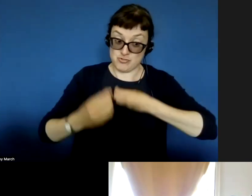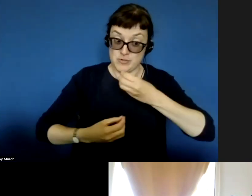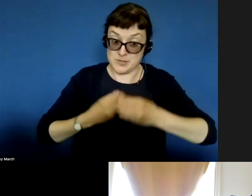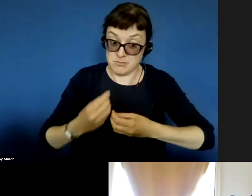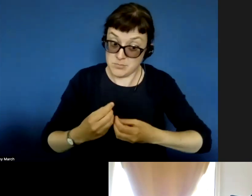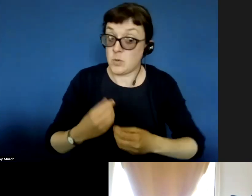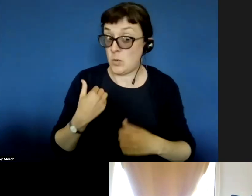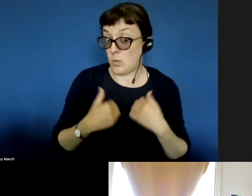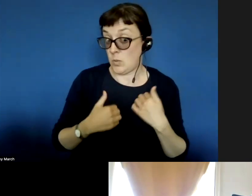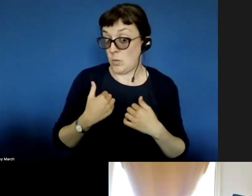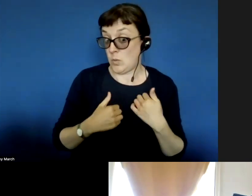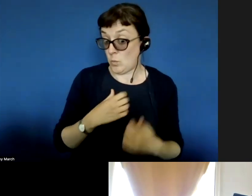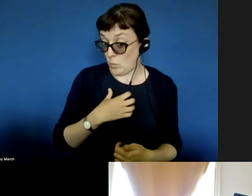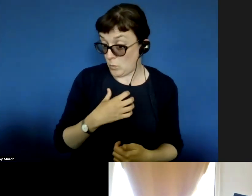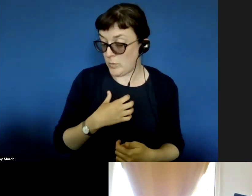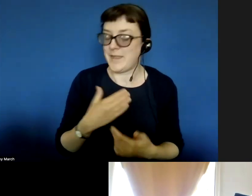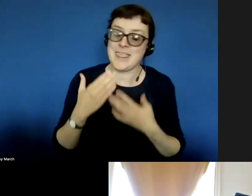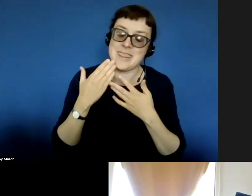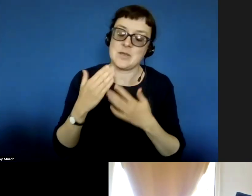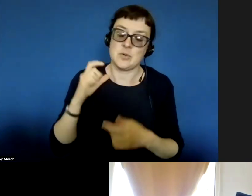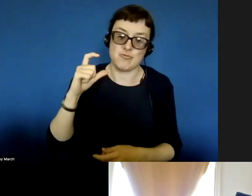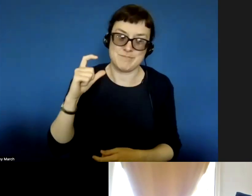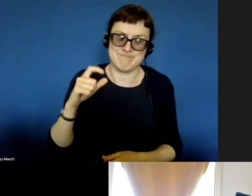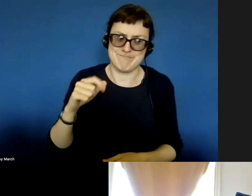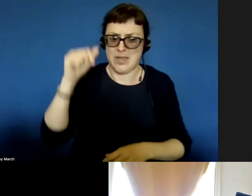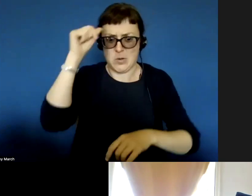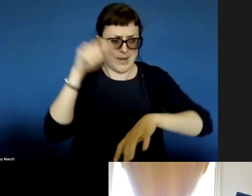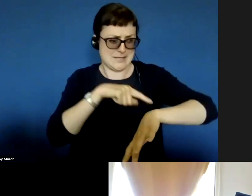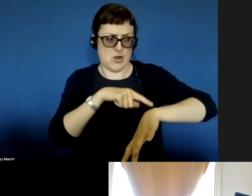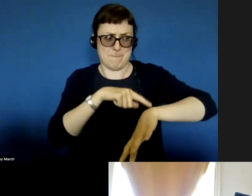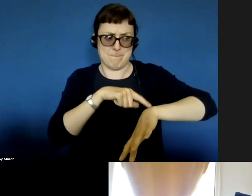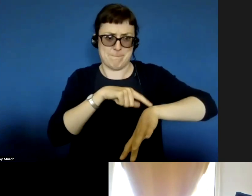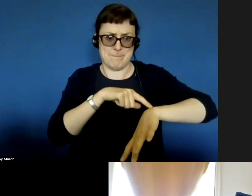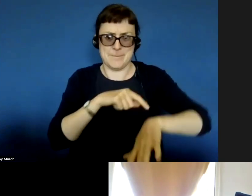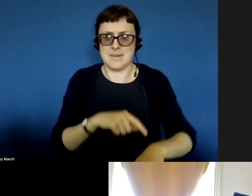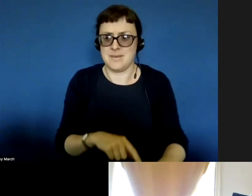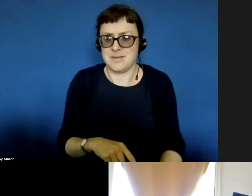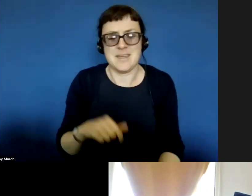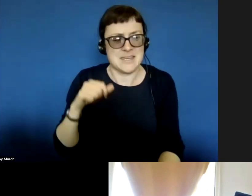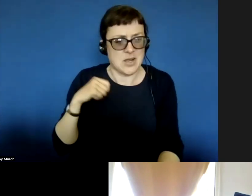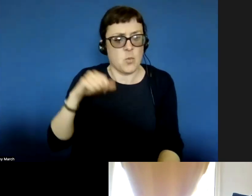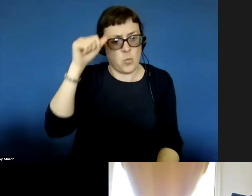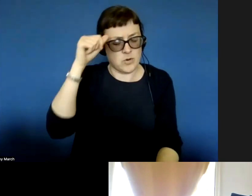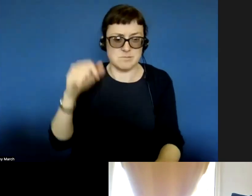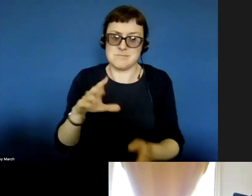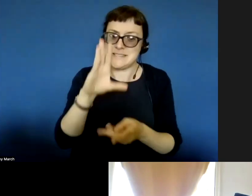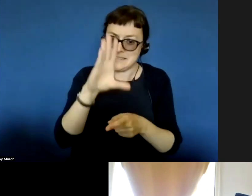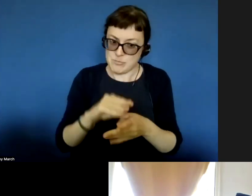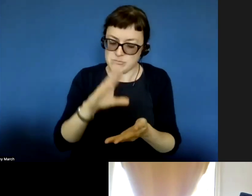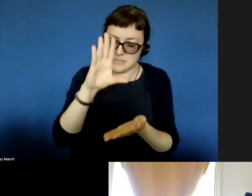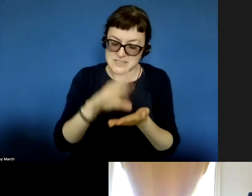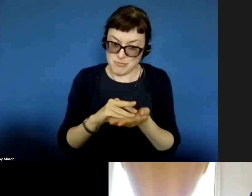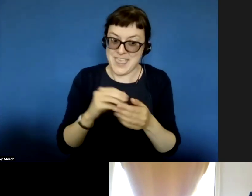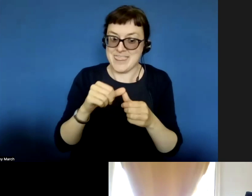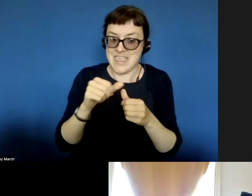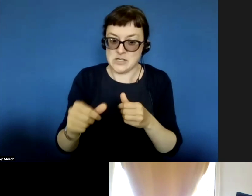concept. So thank you for that, Corinne. Like I say, I'm very conscious of time, and I know we want to do sum up and what we're doing next time. So what I'm